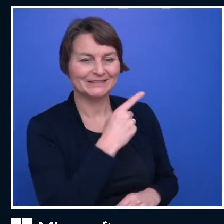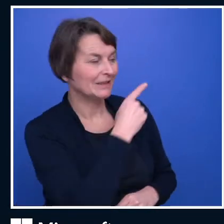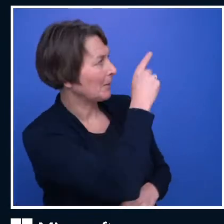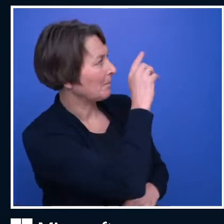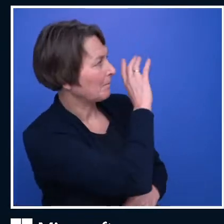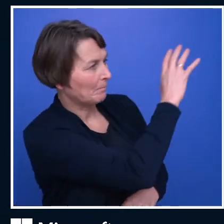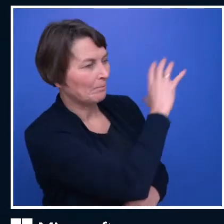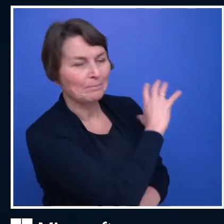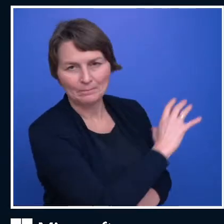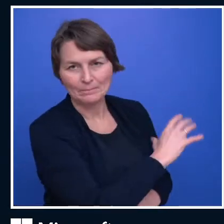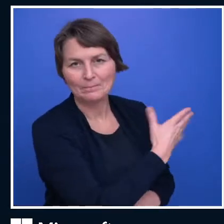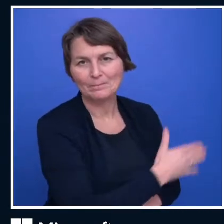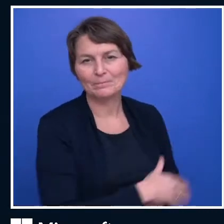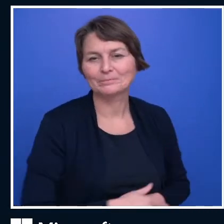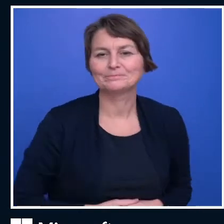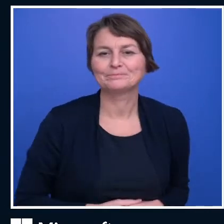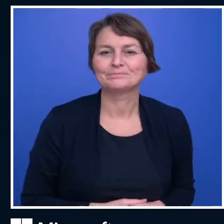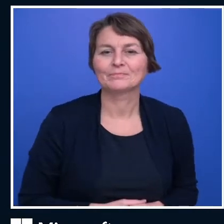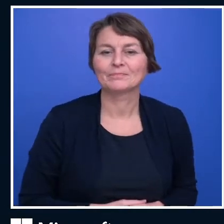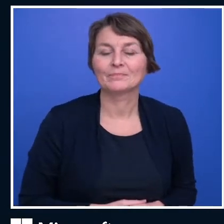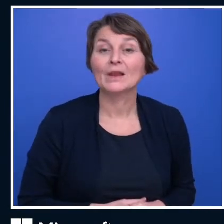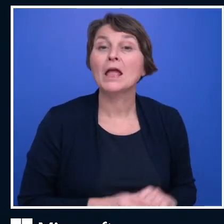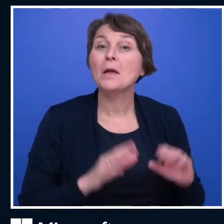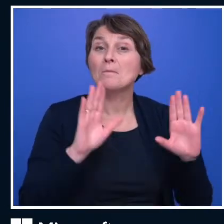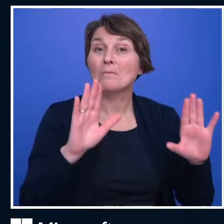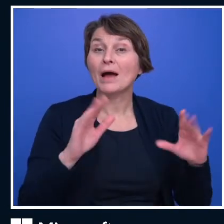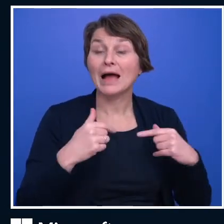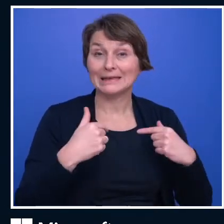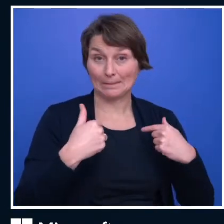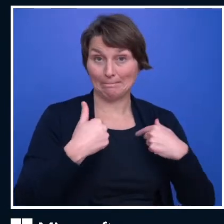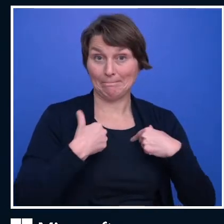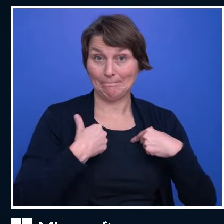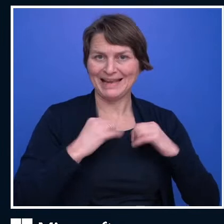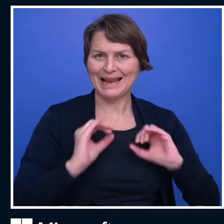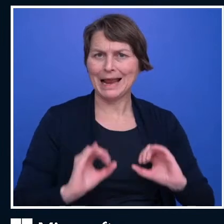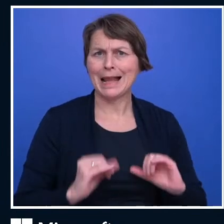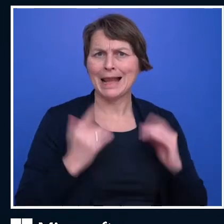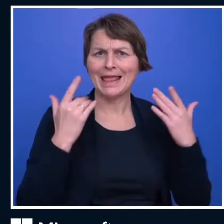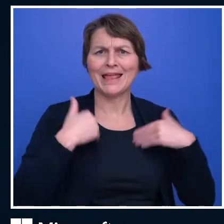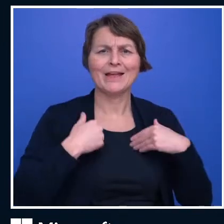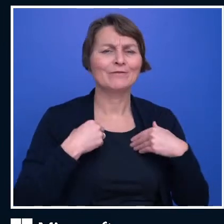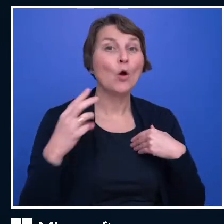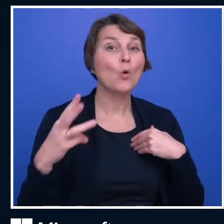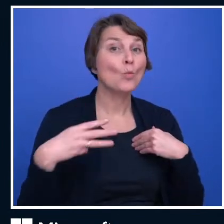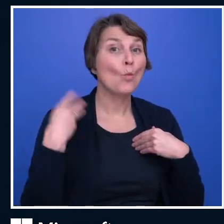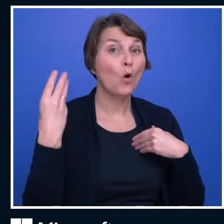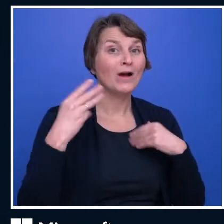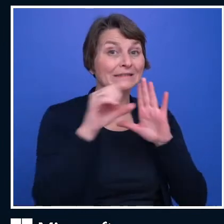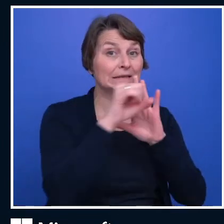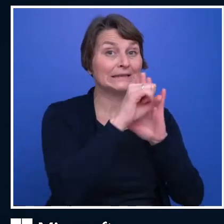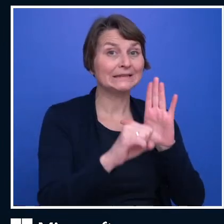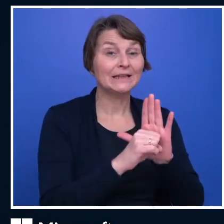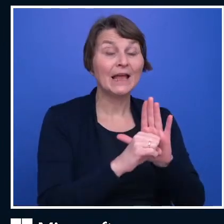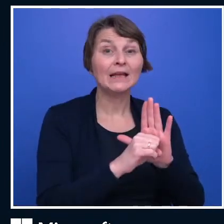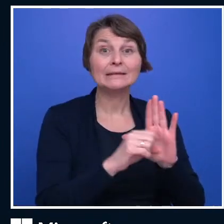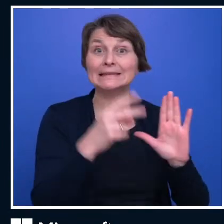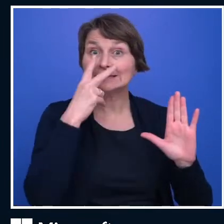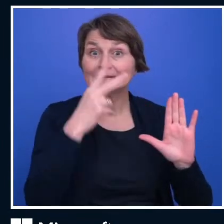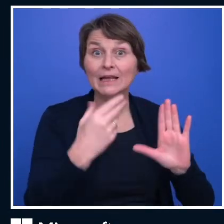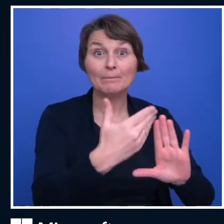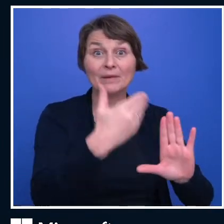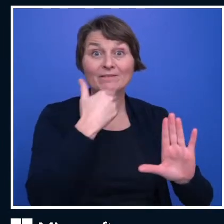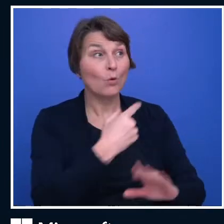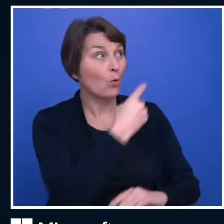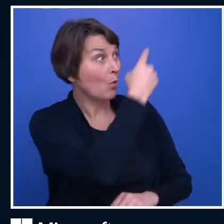feathers. And disclaimer, although I'm a Washington state native, I have never seen any of these hummingbirds before in my life other than the